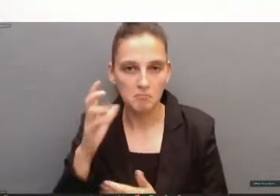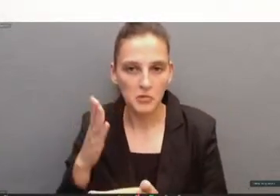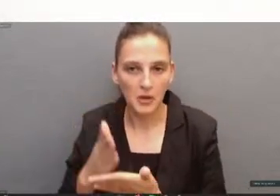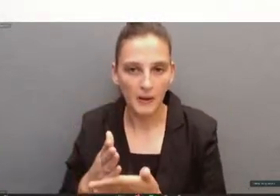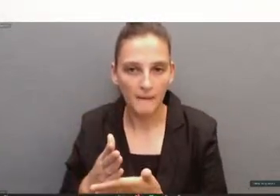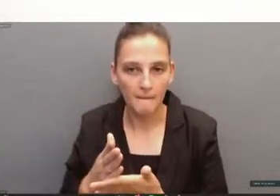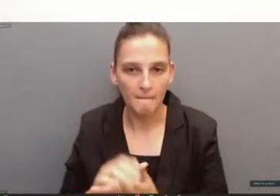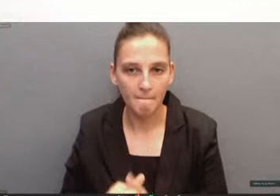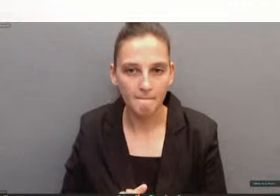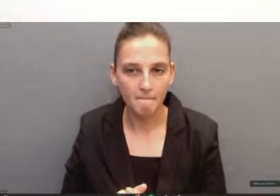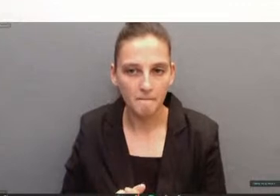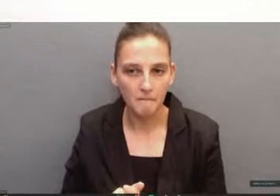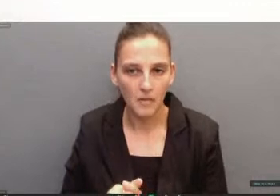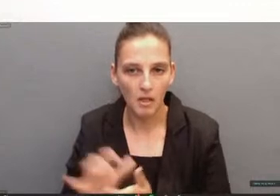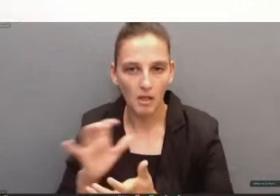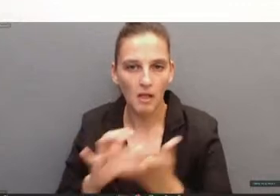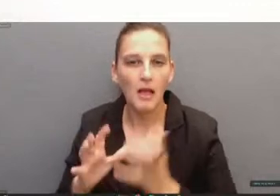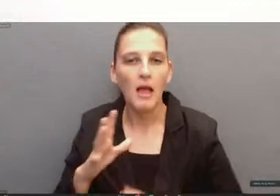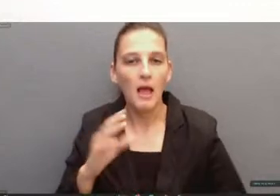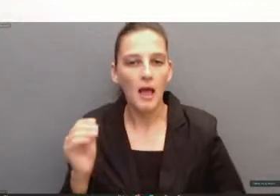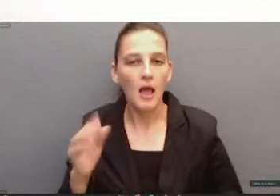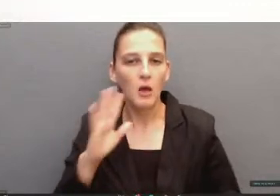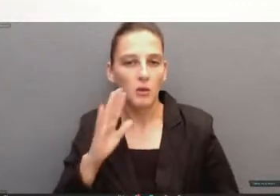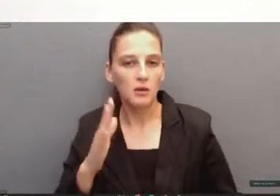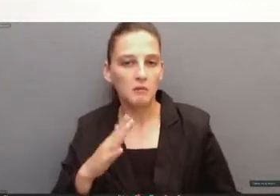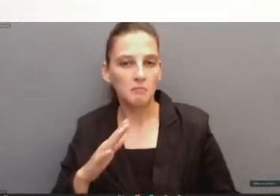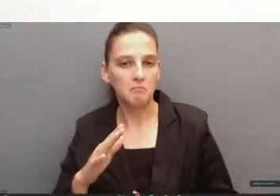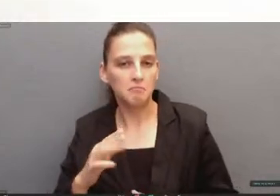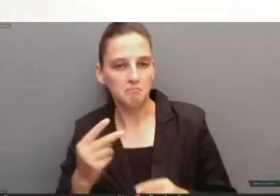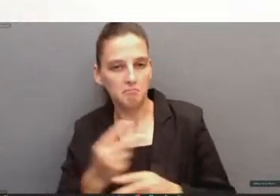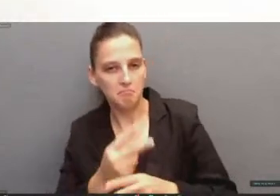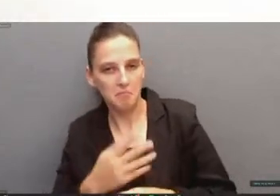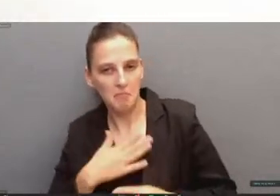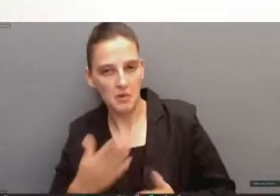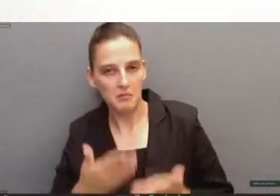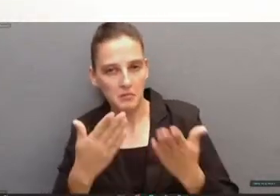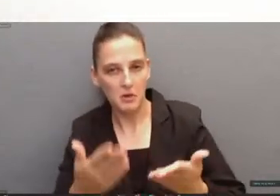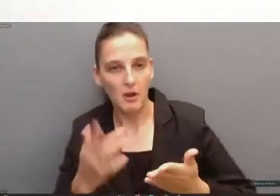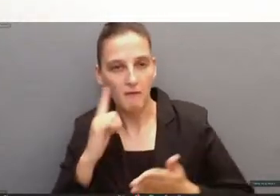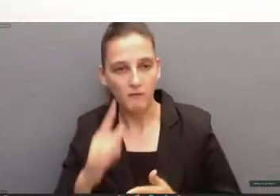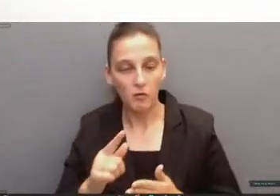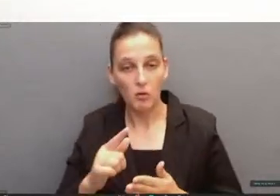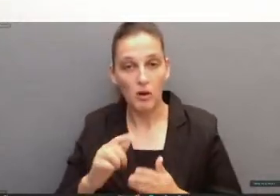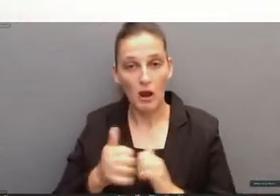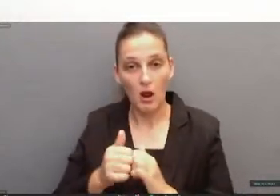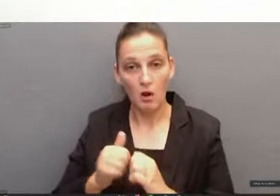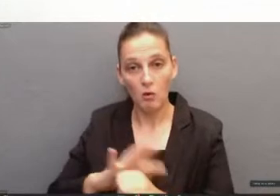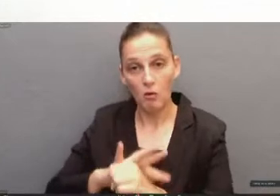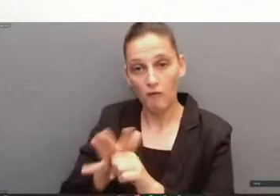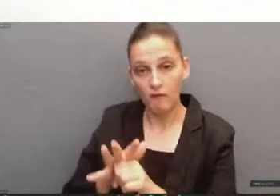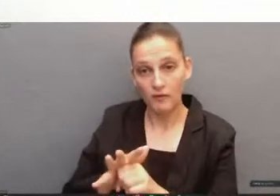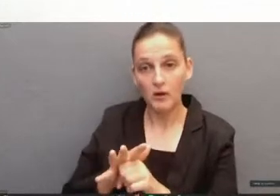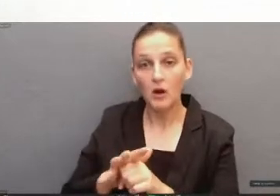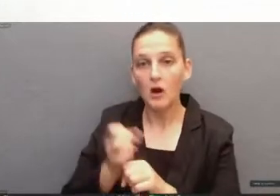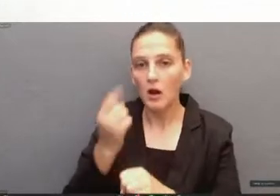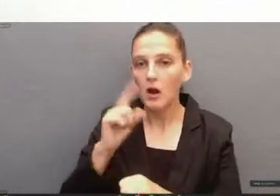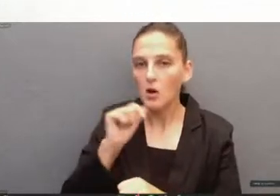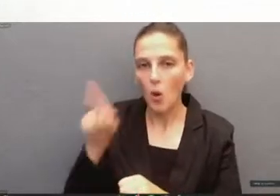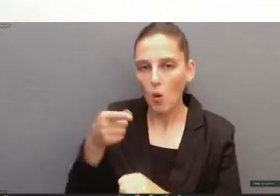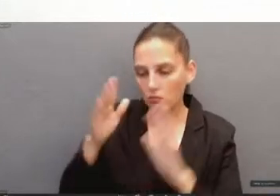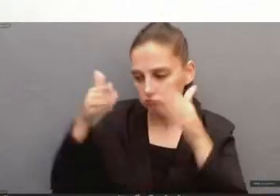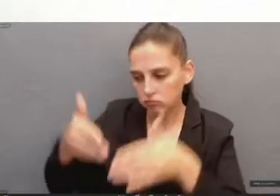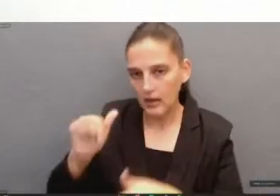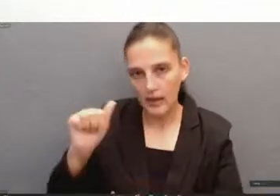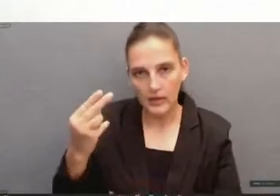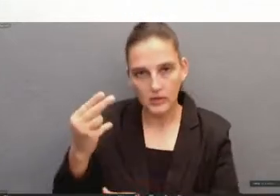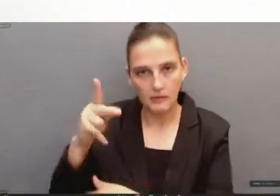And pragmatic recommendations is confronted relative to COVID-19, not only for the Asian American, Native Hawaiian, Pacific Islander population, but